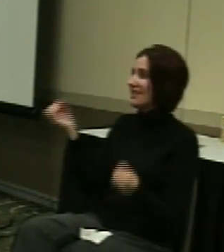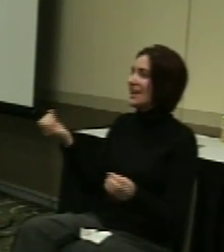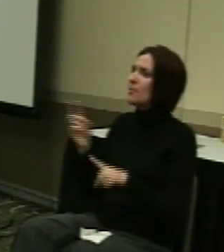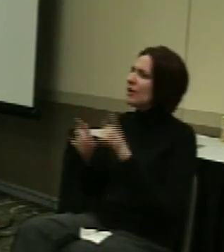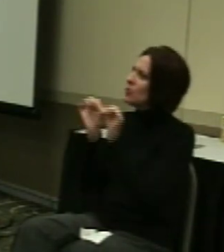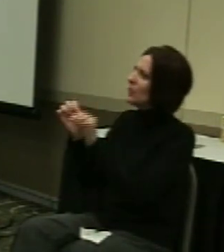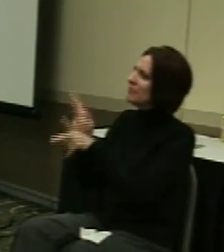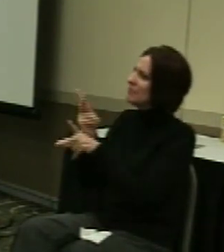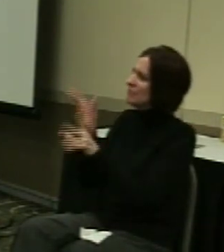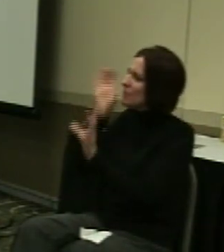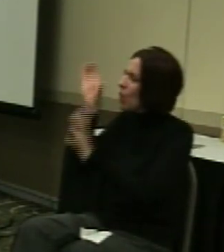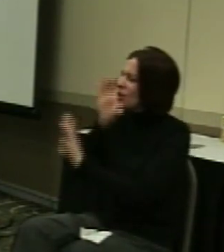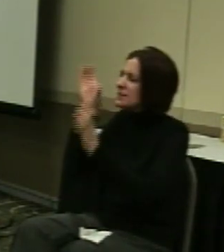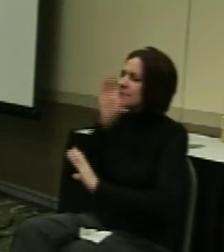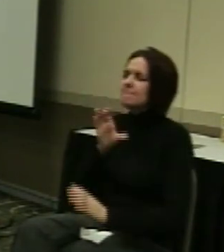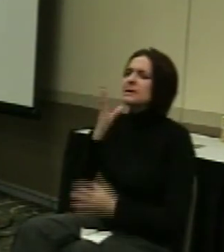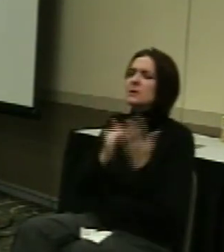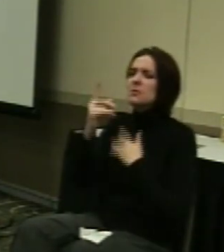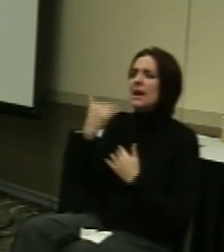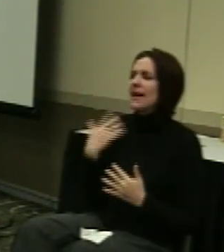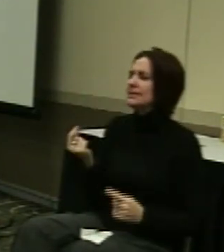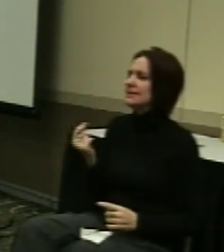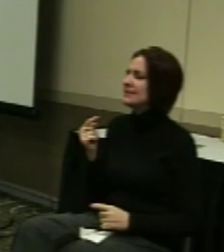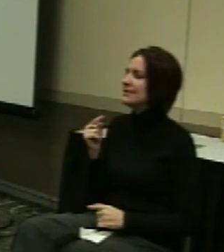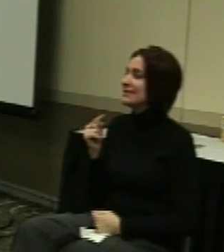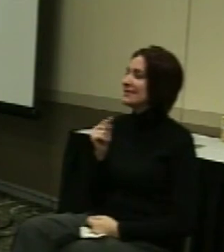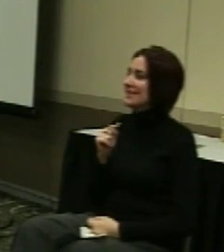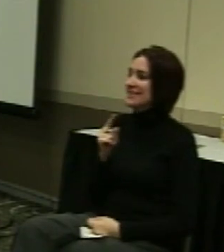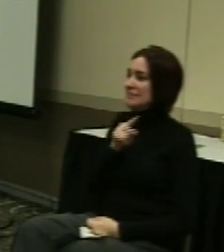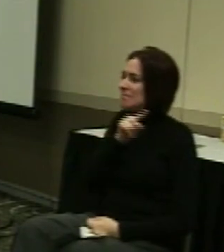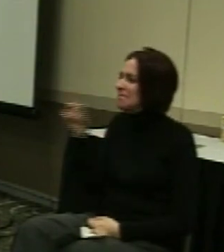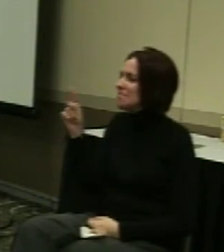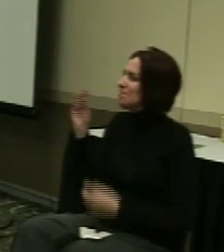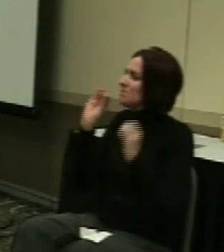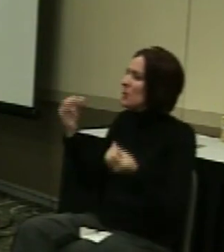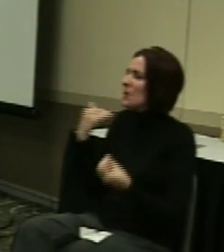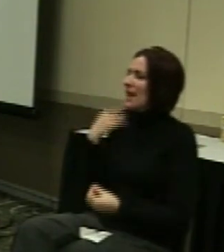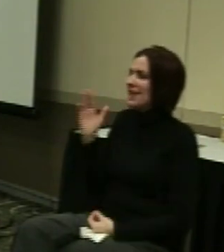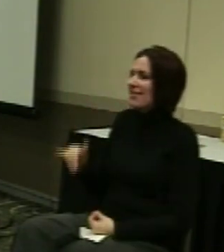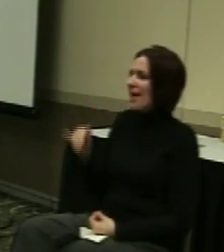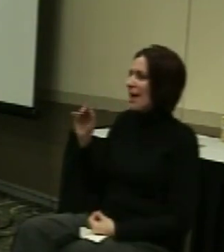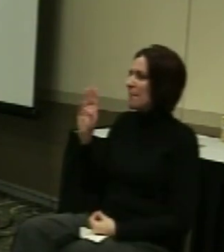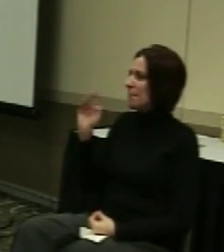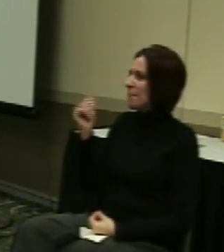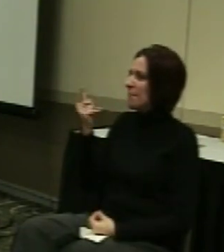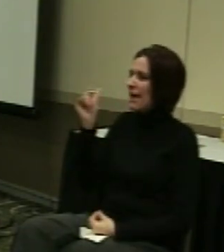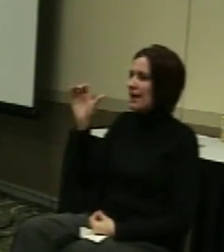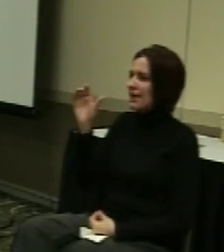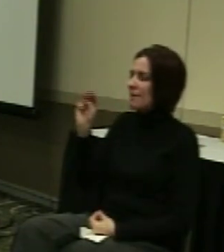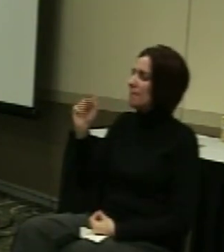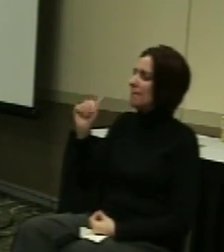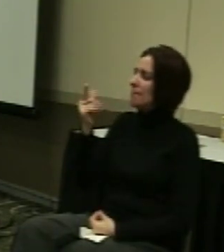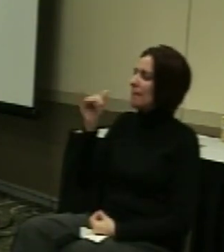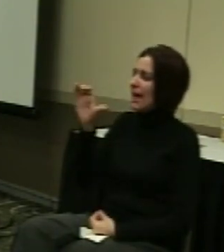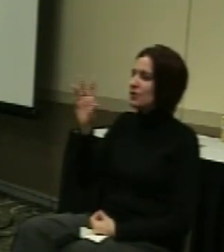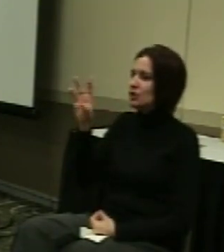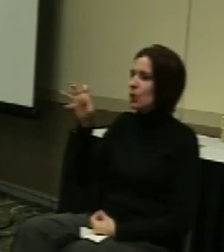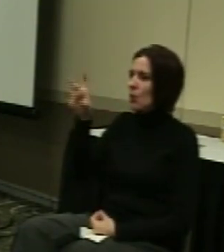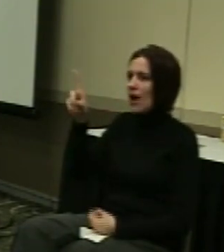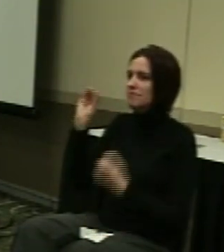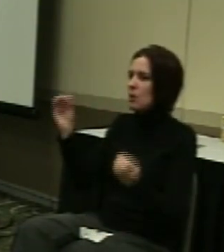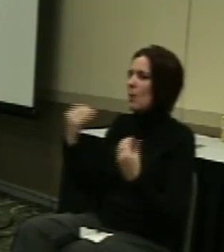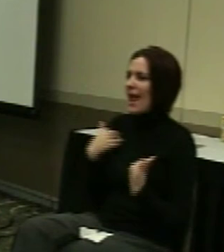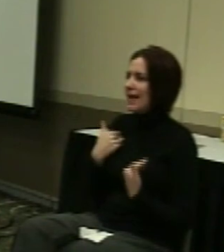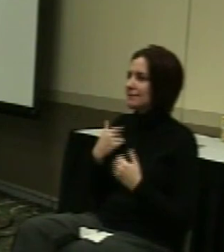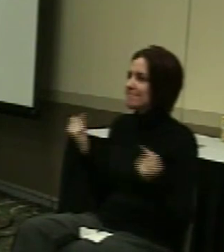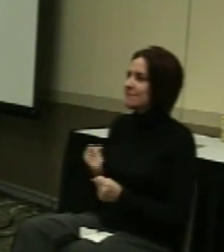that somebody has a magic wand. And do you know what? Nobody does. The nice thing to be reassured that the